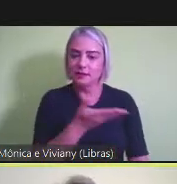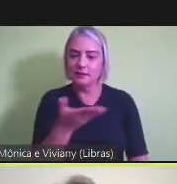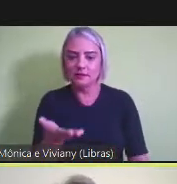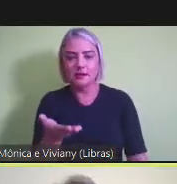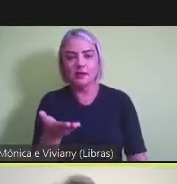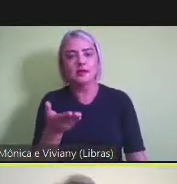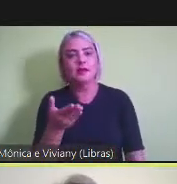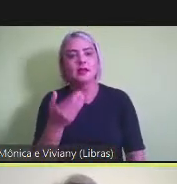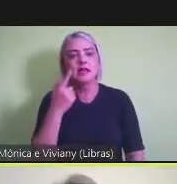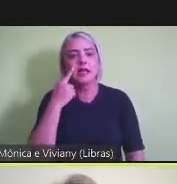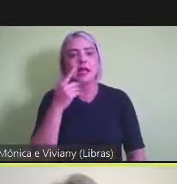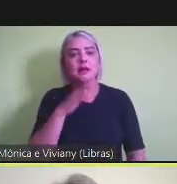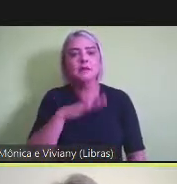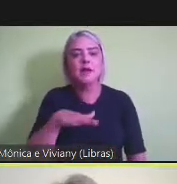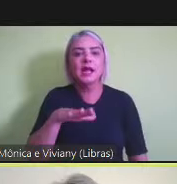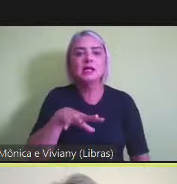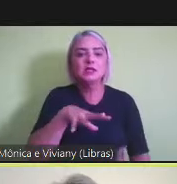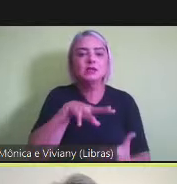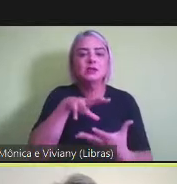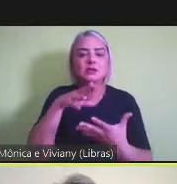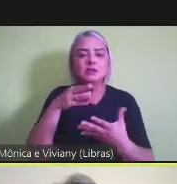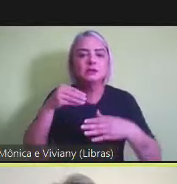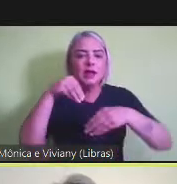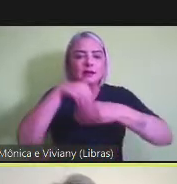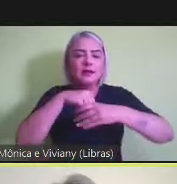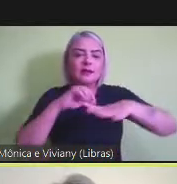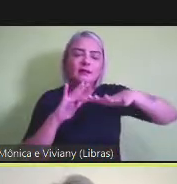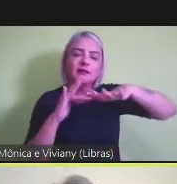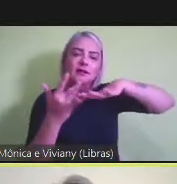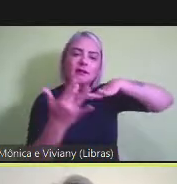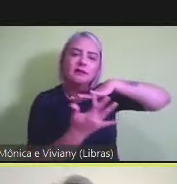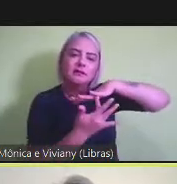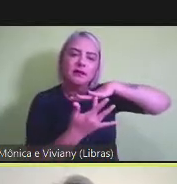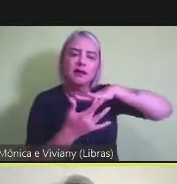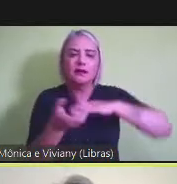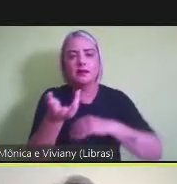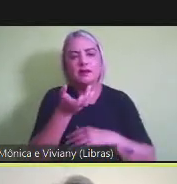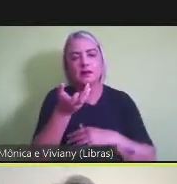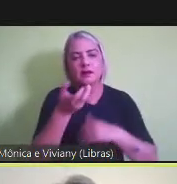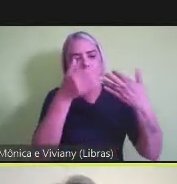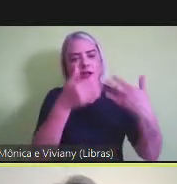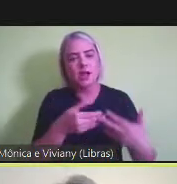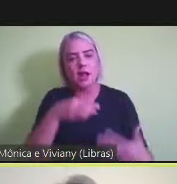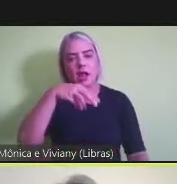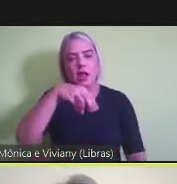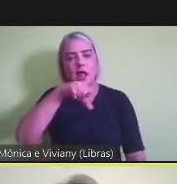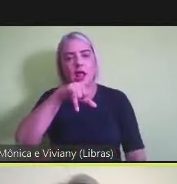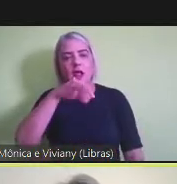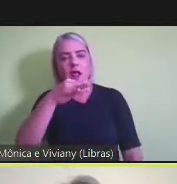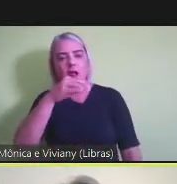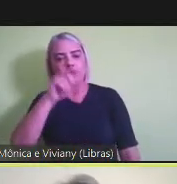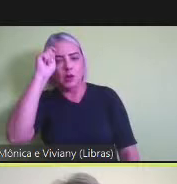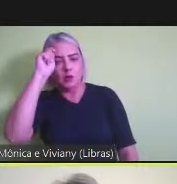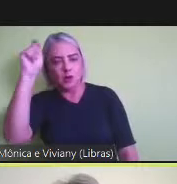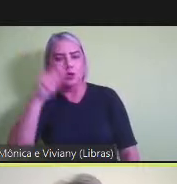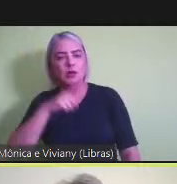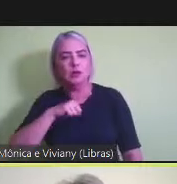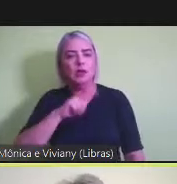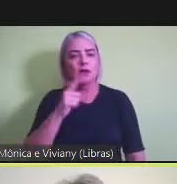also too important to think that the space is also connected to the internet and social